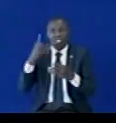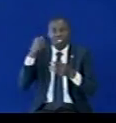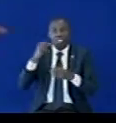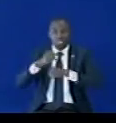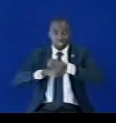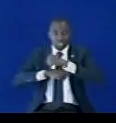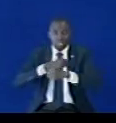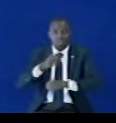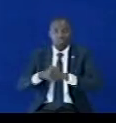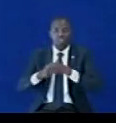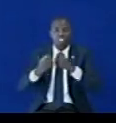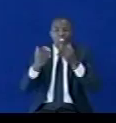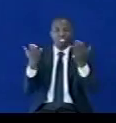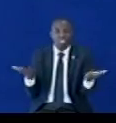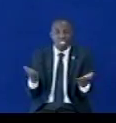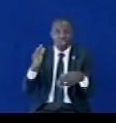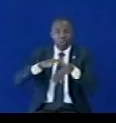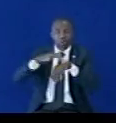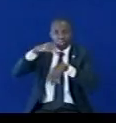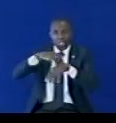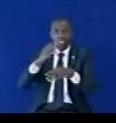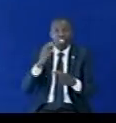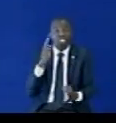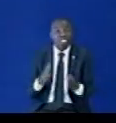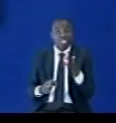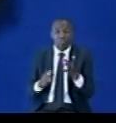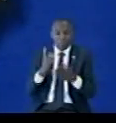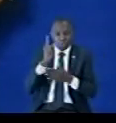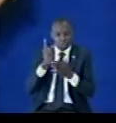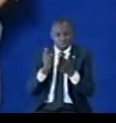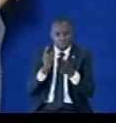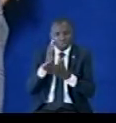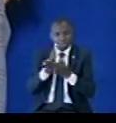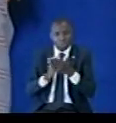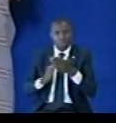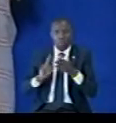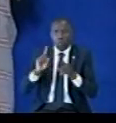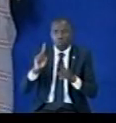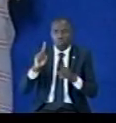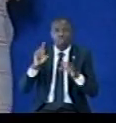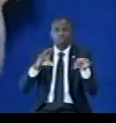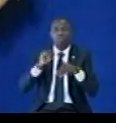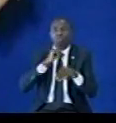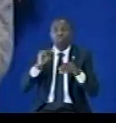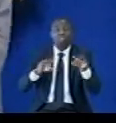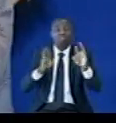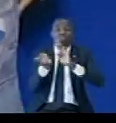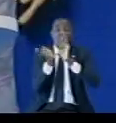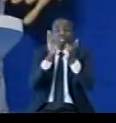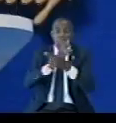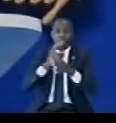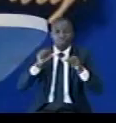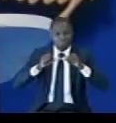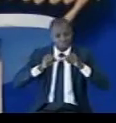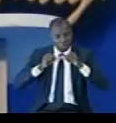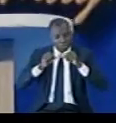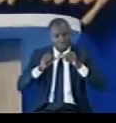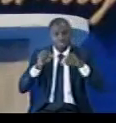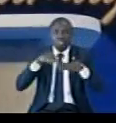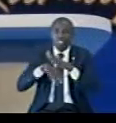here on earth. If somebody does not repent and he continues in